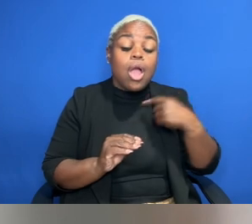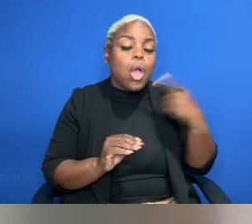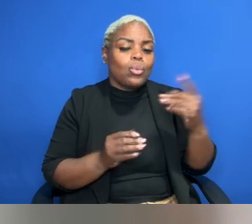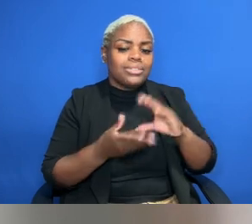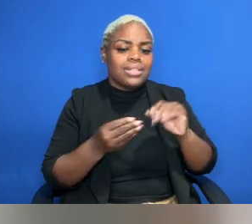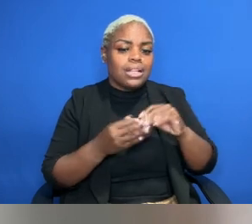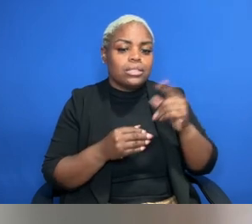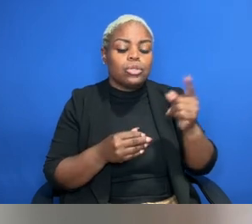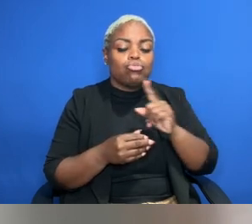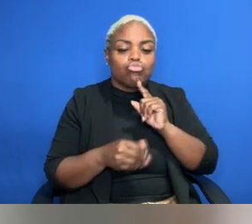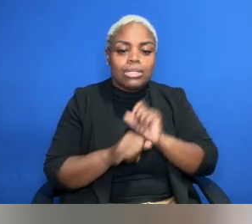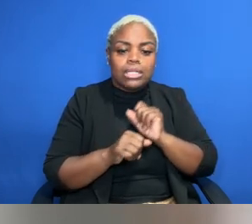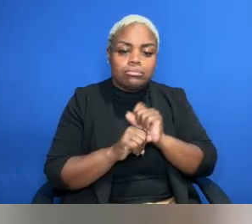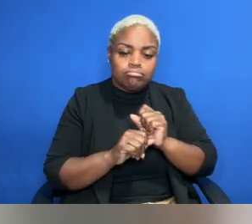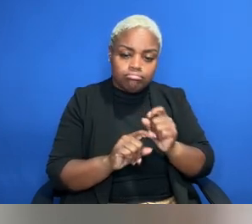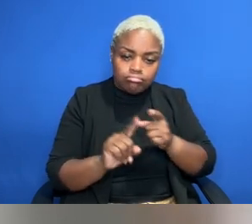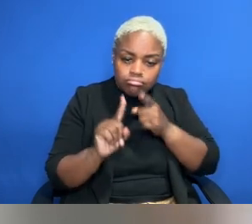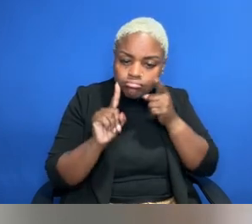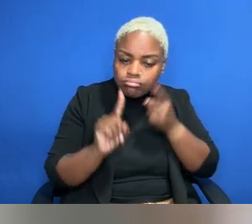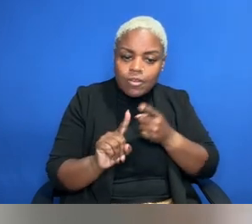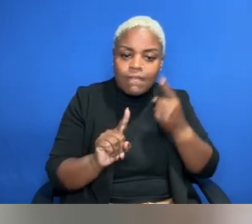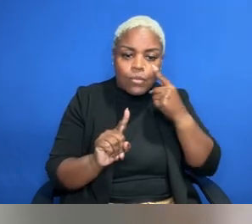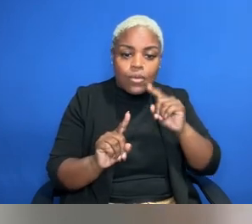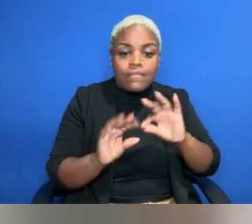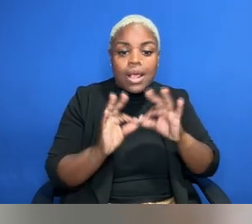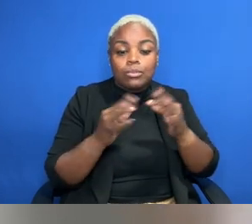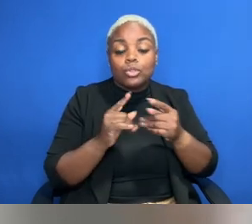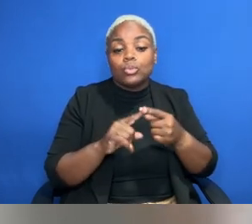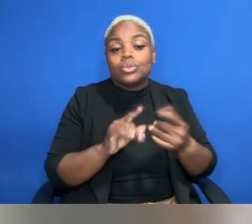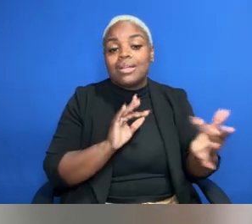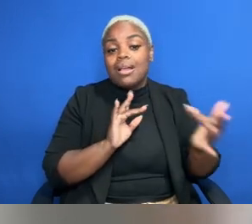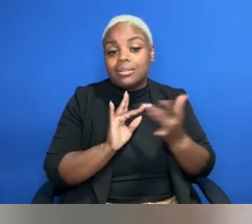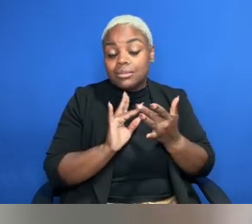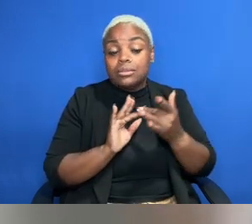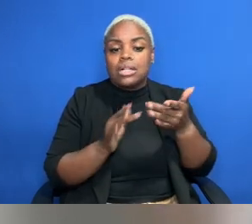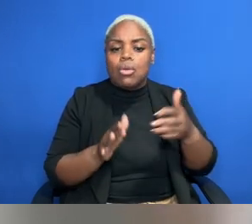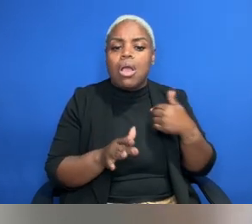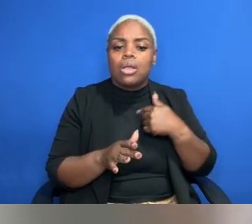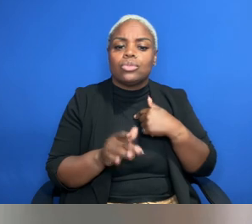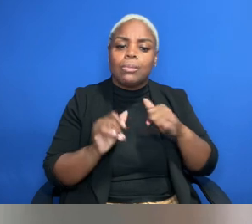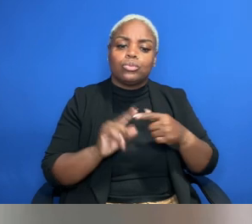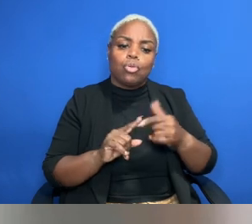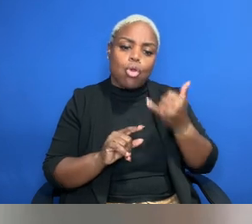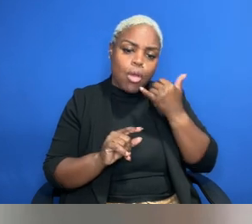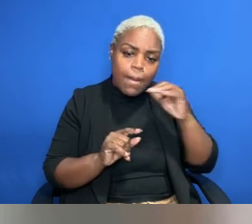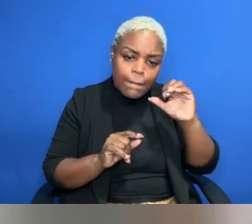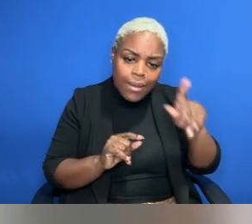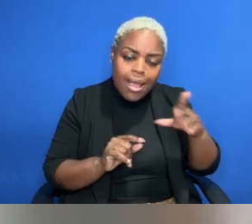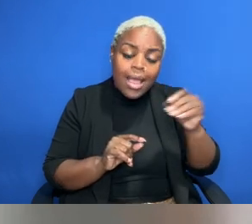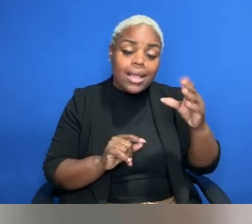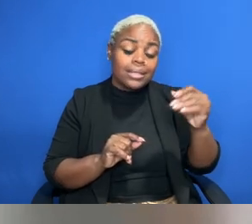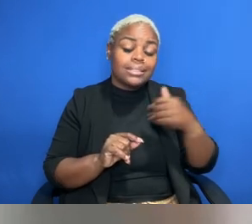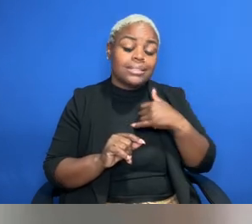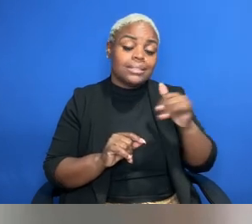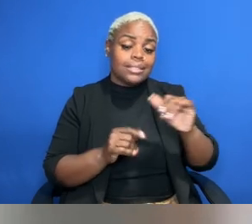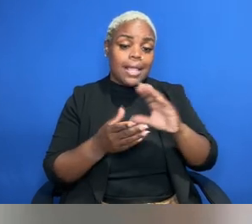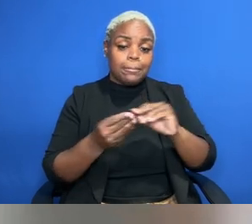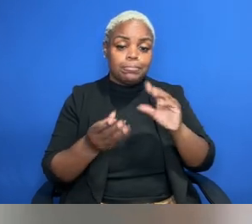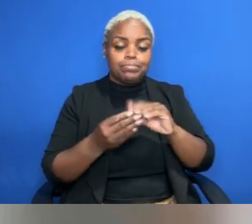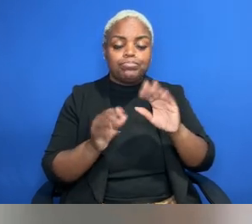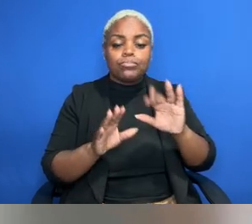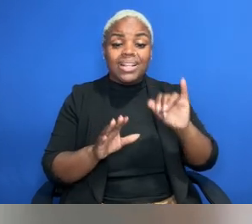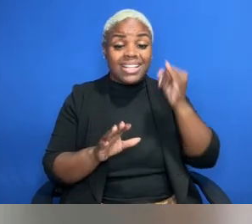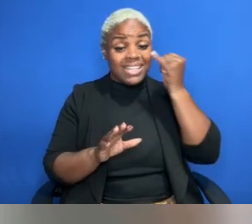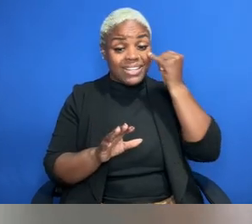617-357-8431. And as I always say, that's really the entry point for families to get to us. It